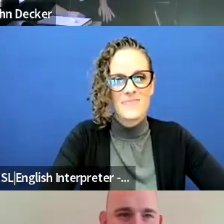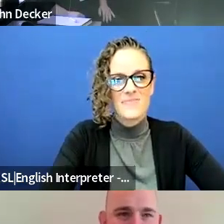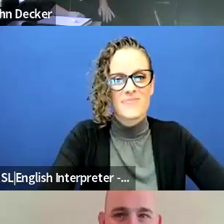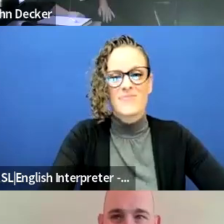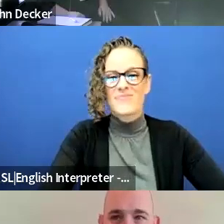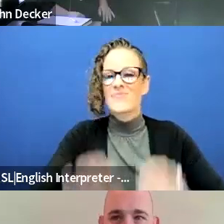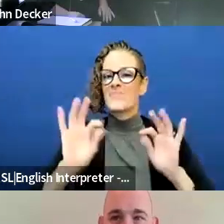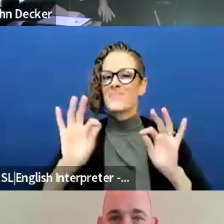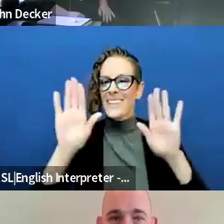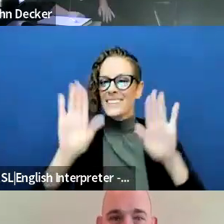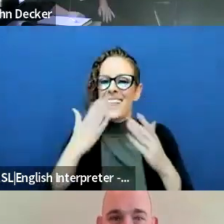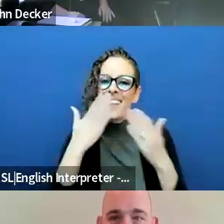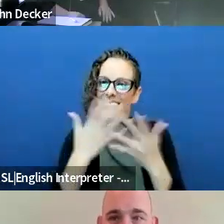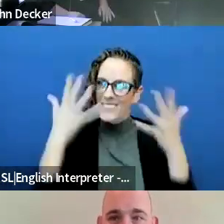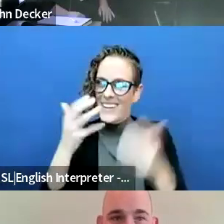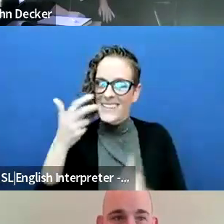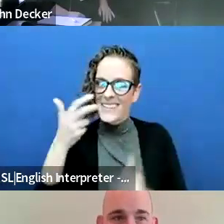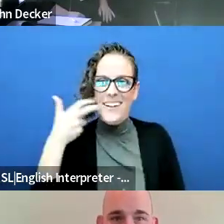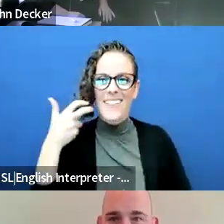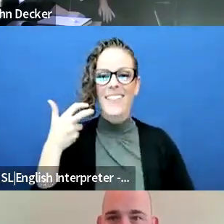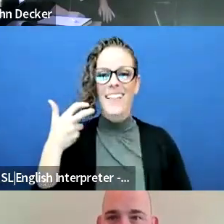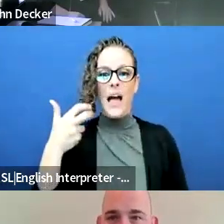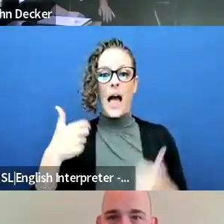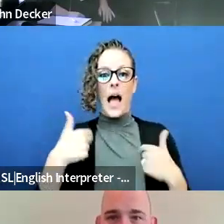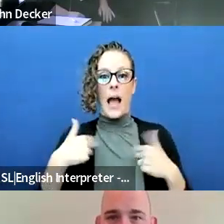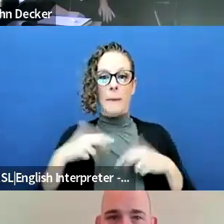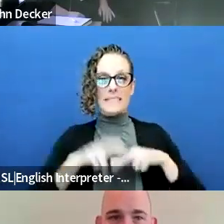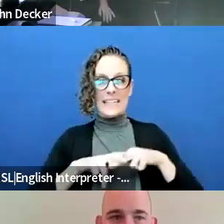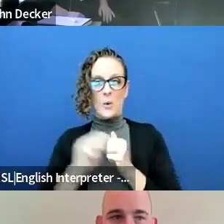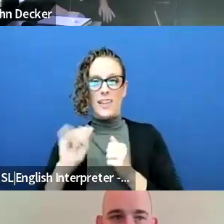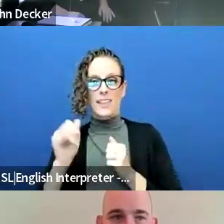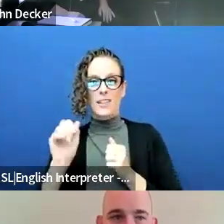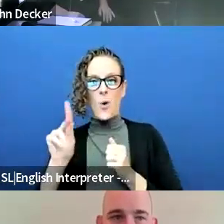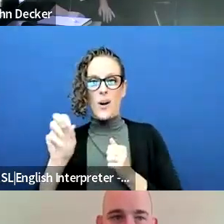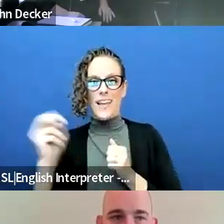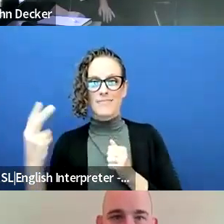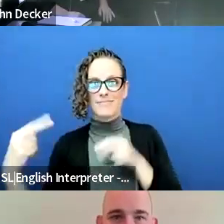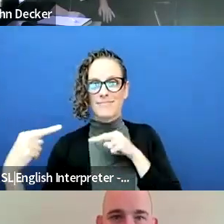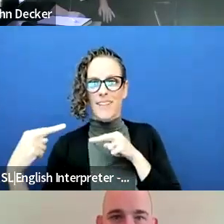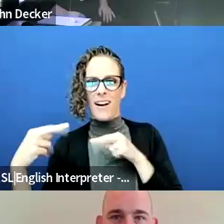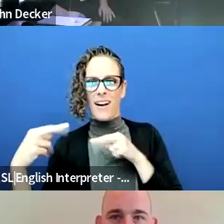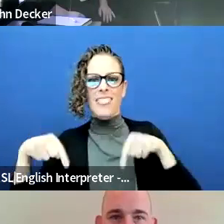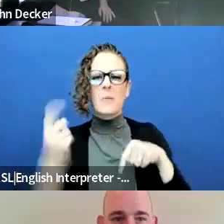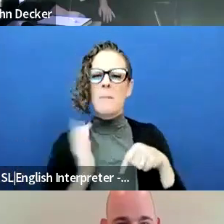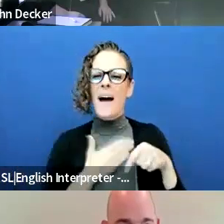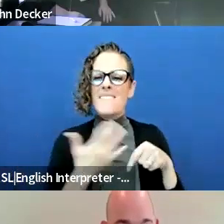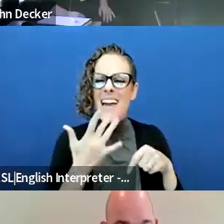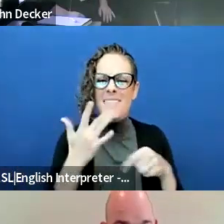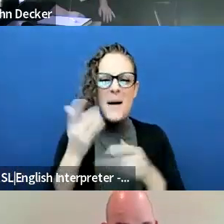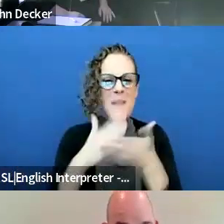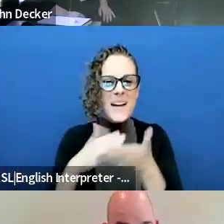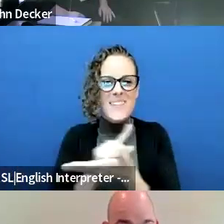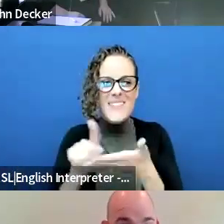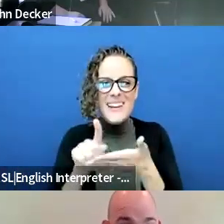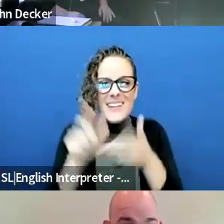All right, excellent. Thank you so much, Michael. I'm, sitting here with Jordan, and I say this is like one of my favorite parts of the week is when